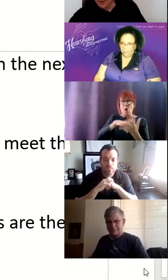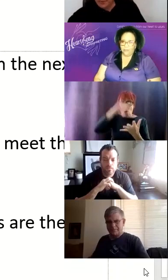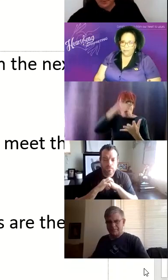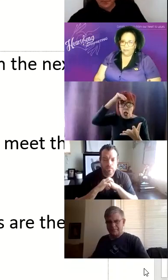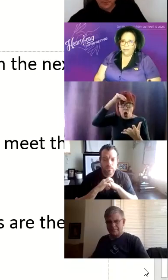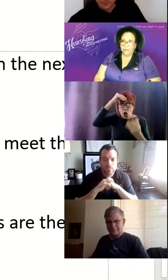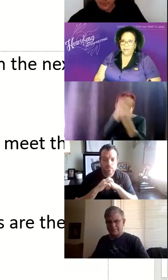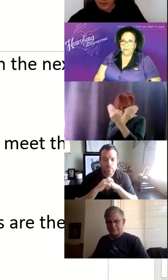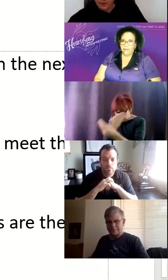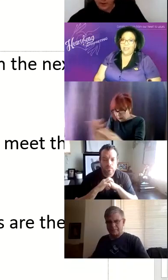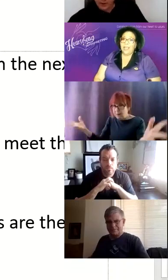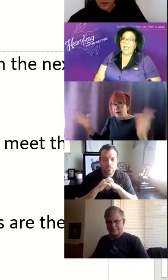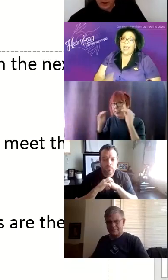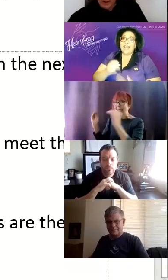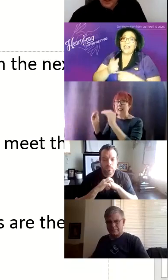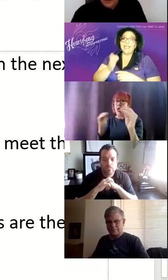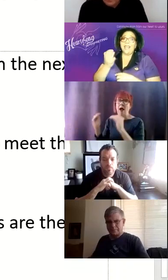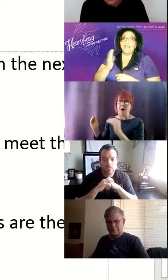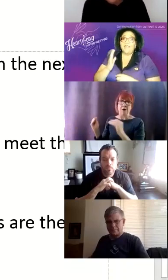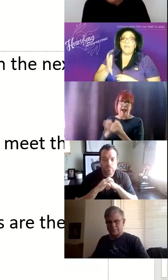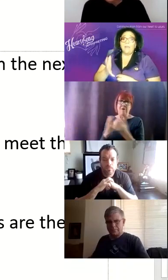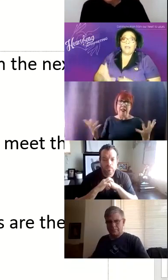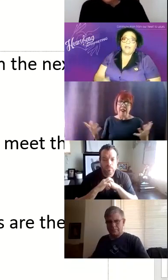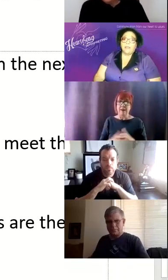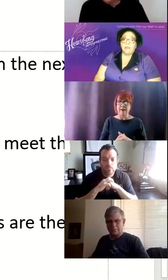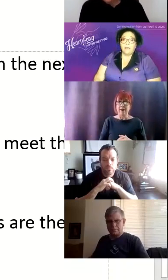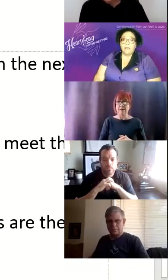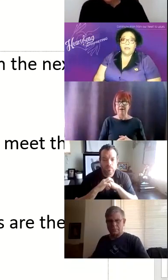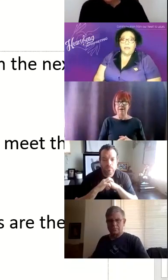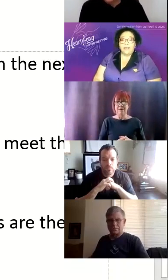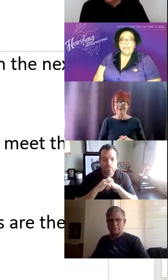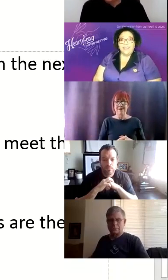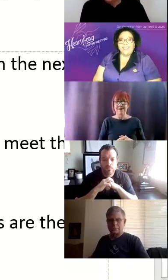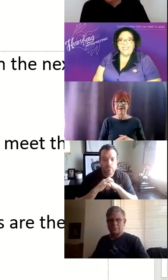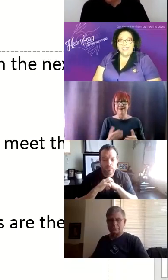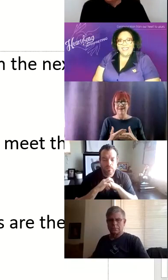February. And in the last 5 minutes.